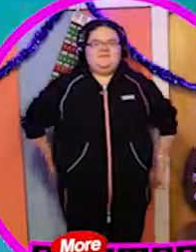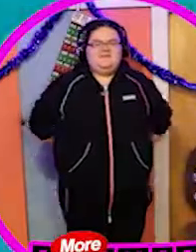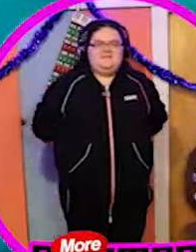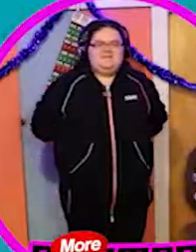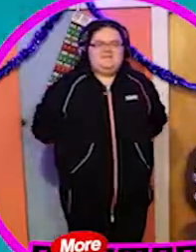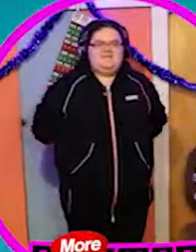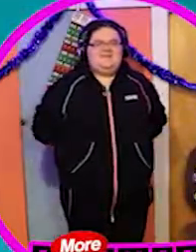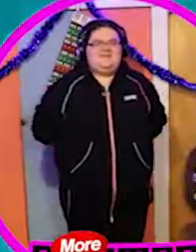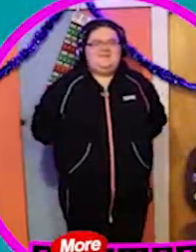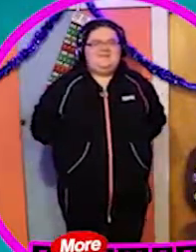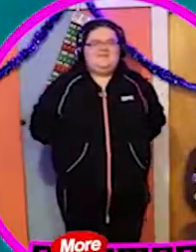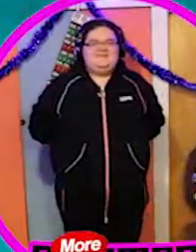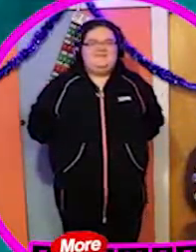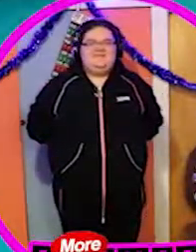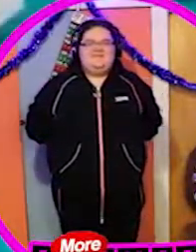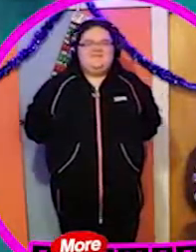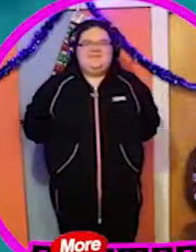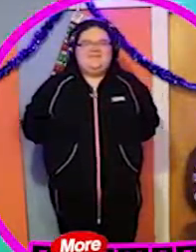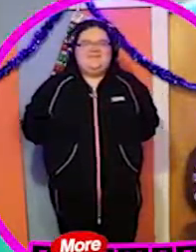it and the.